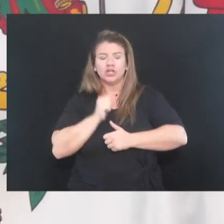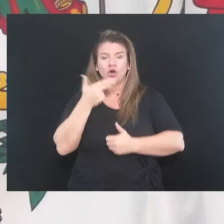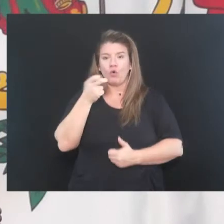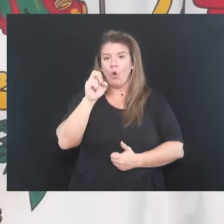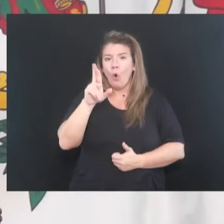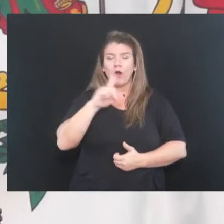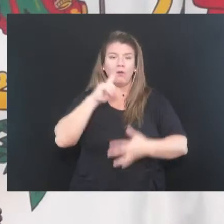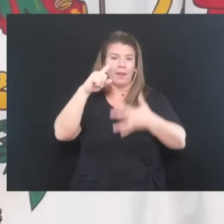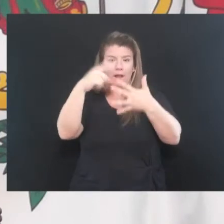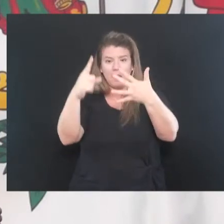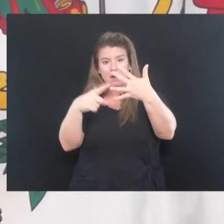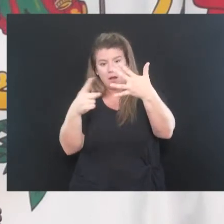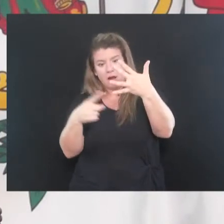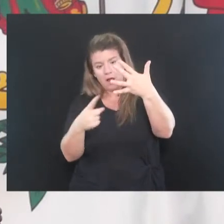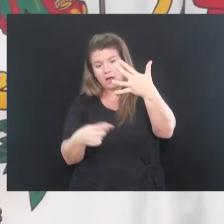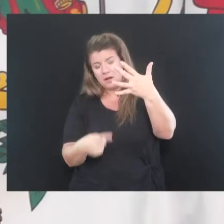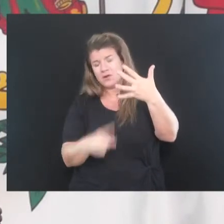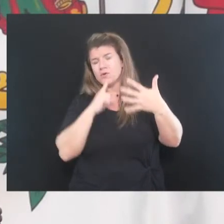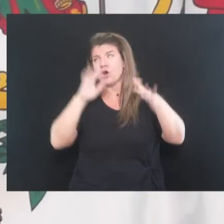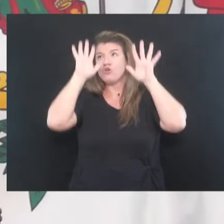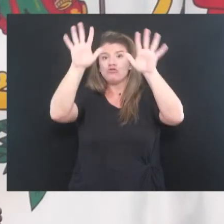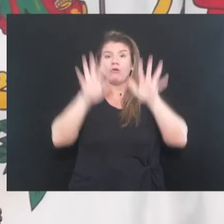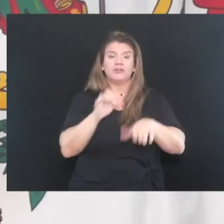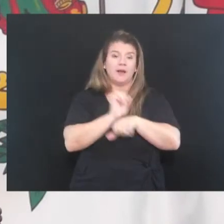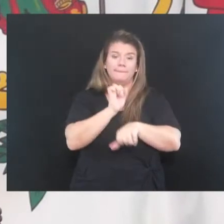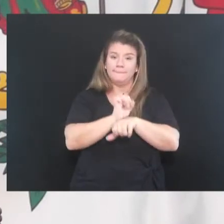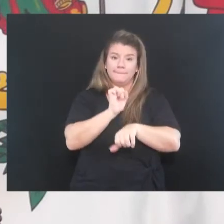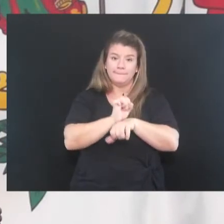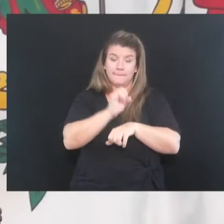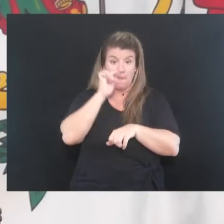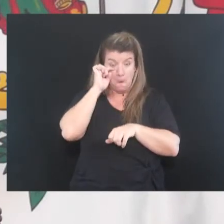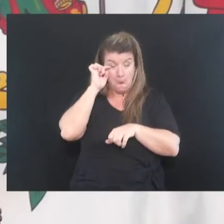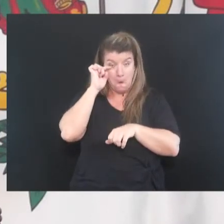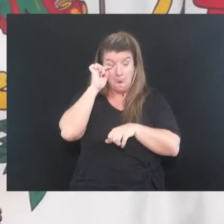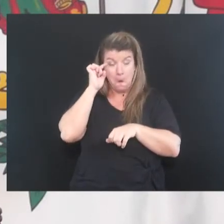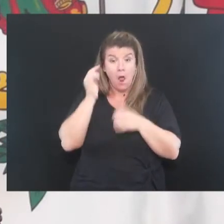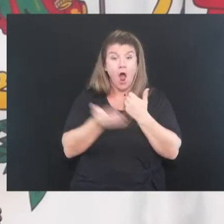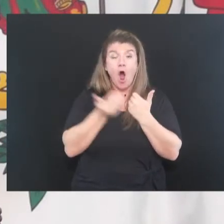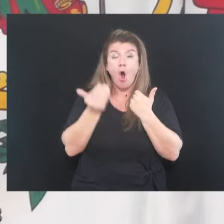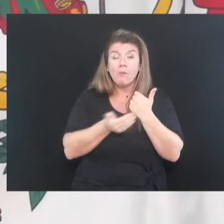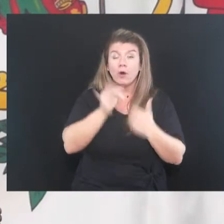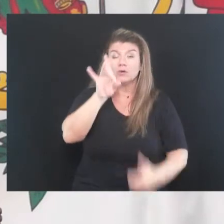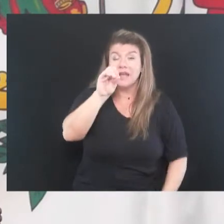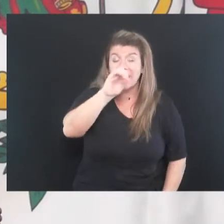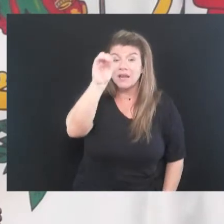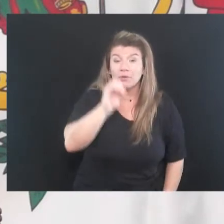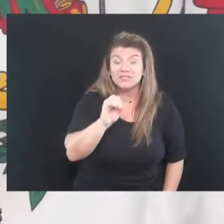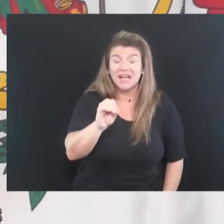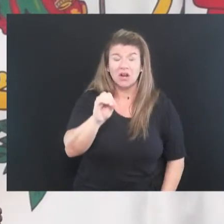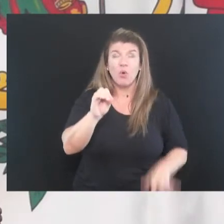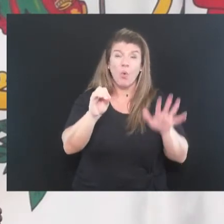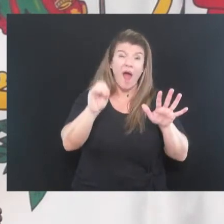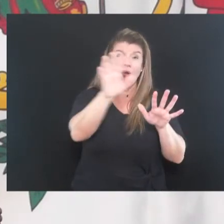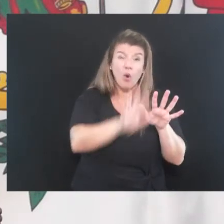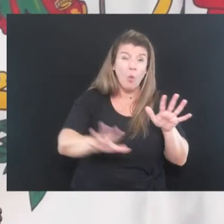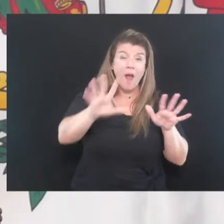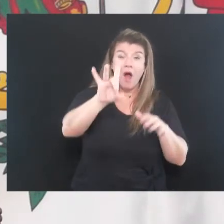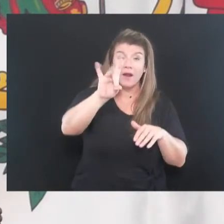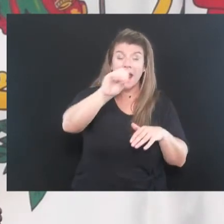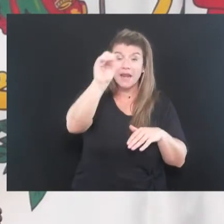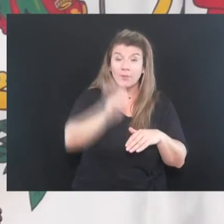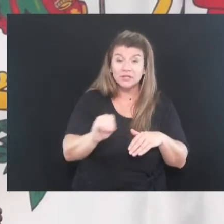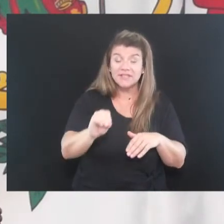on and on. What a job. What a job. Almost 80%, or right at 80% of